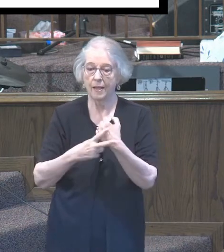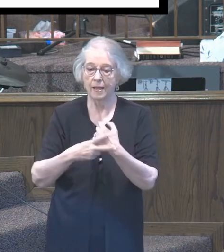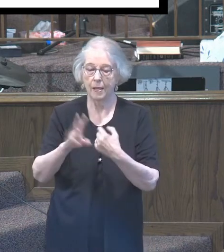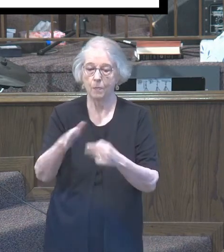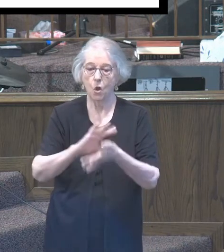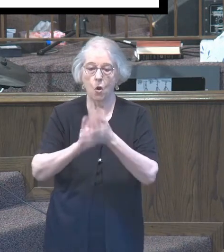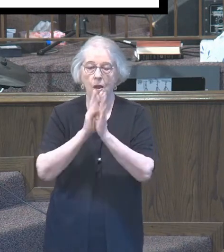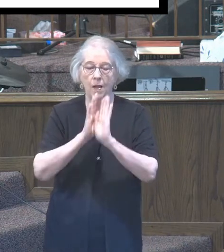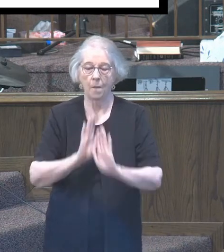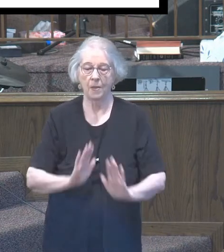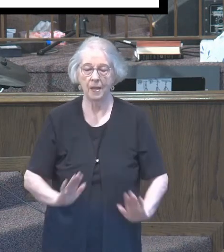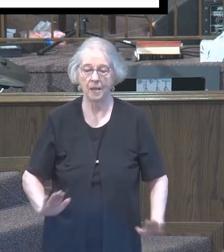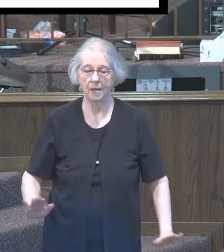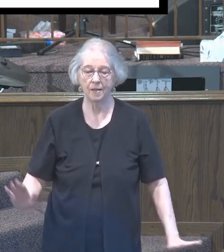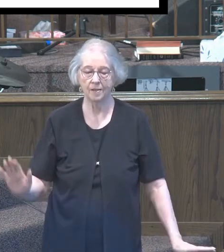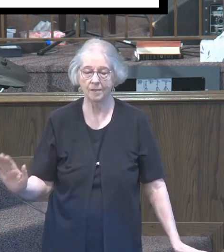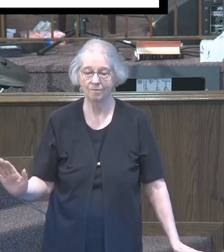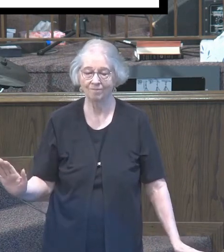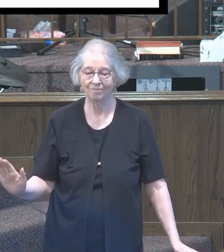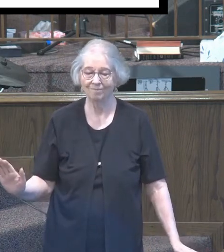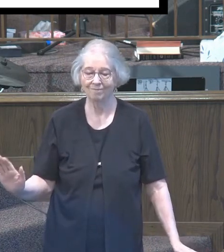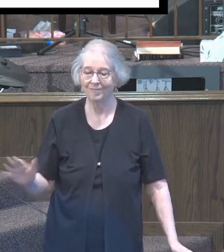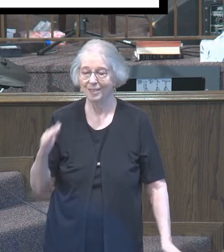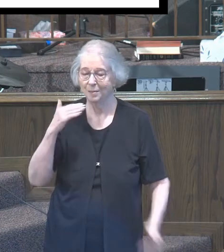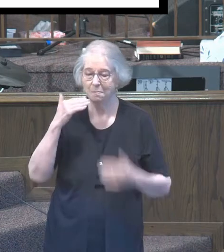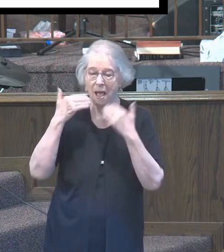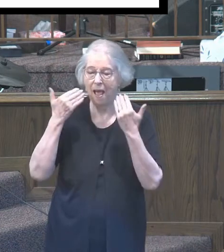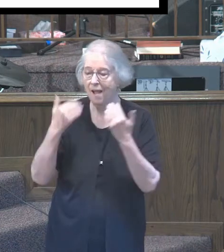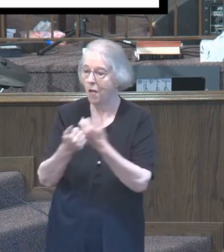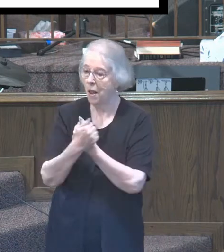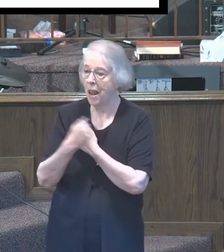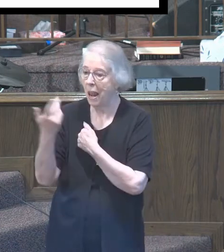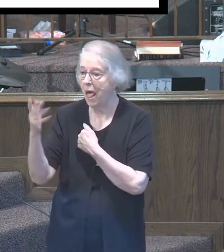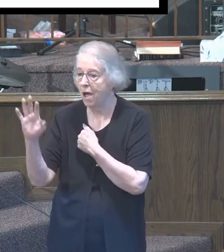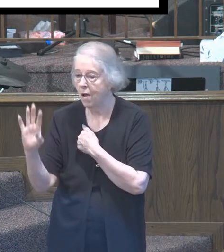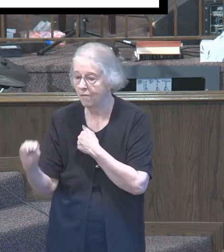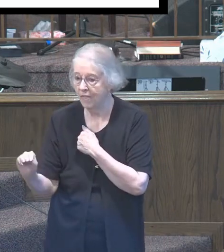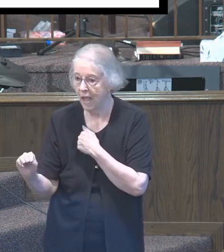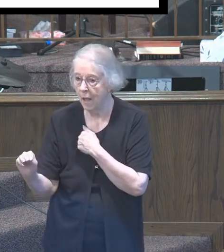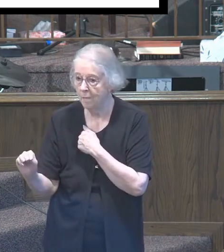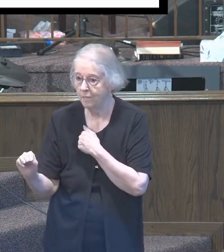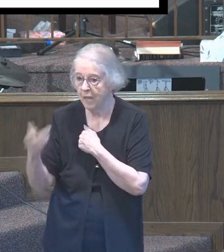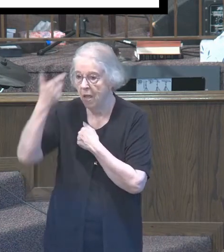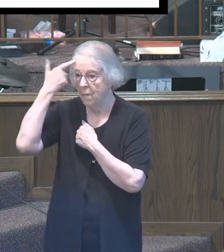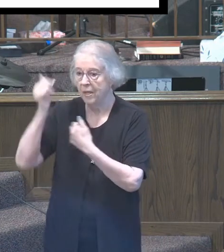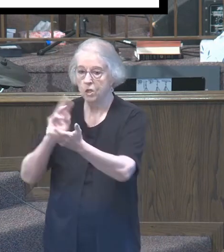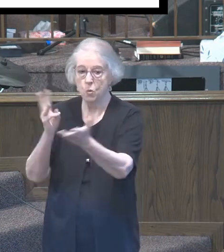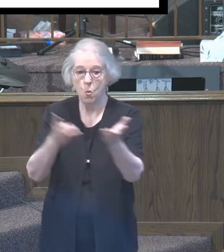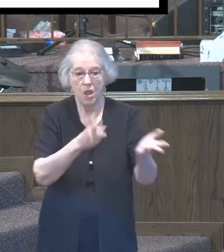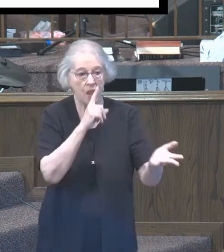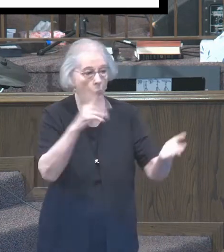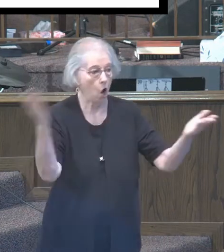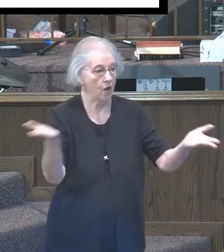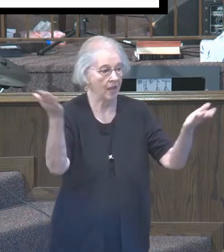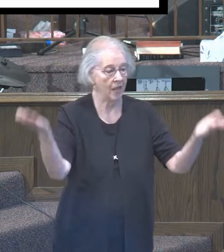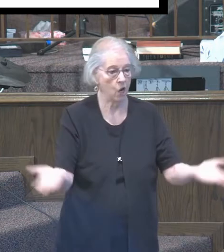trouble. Let me tell you why you're here. You're here to be salt seasoning that brings out the God flavors